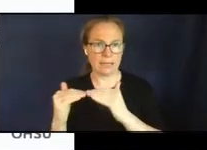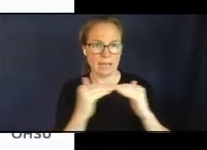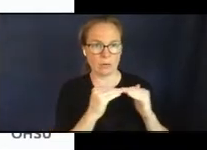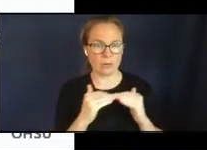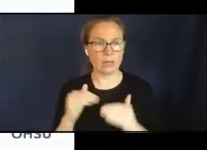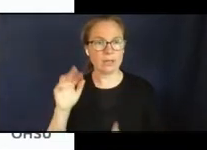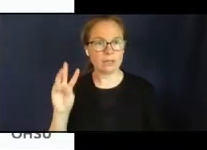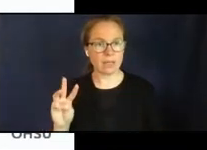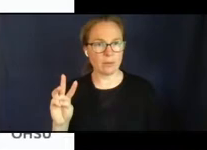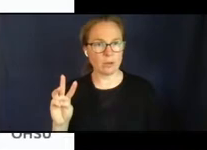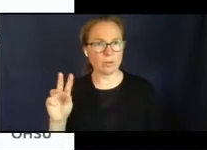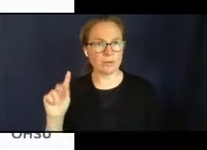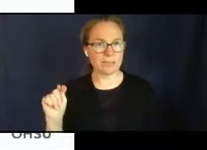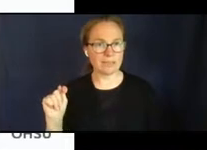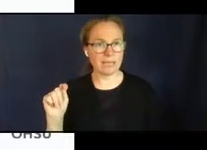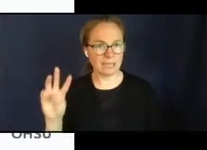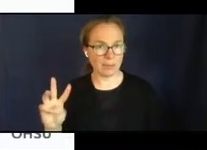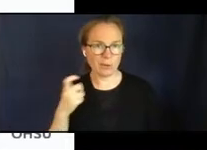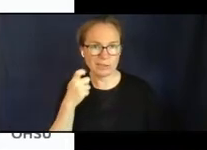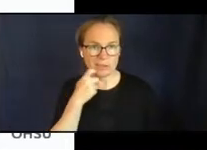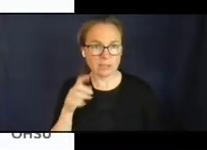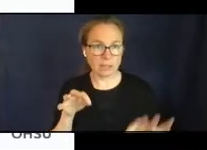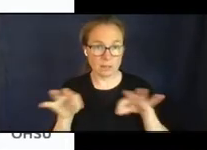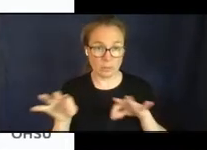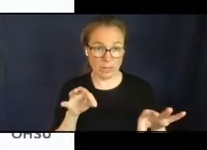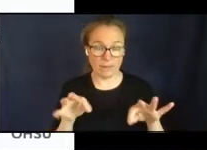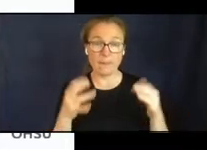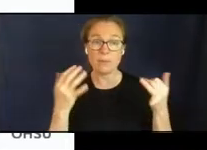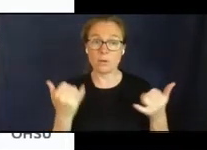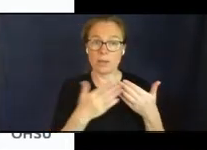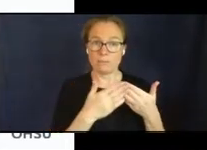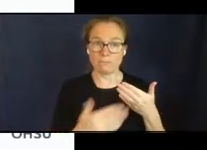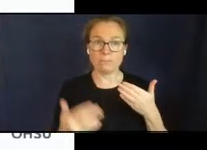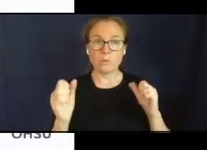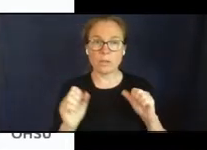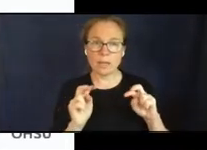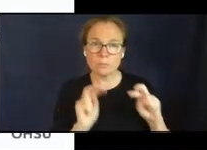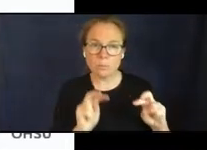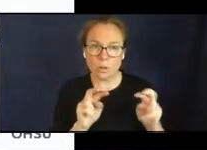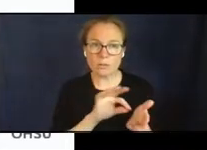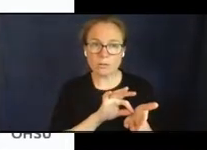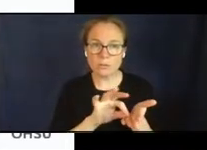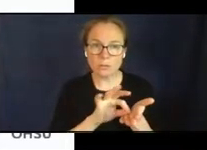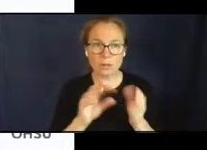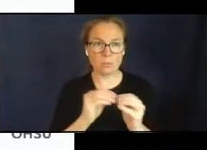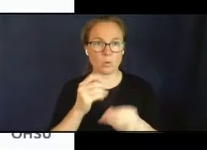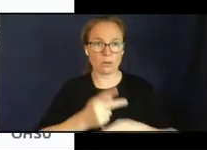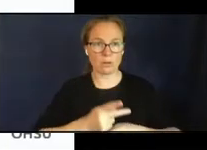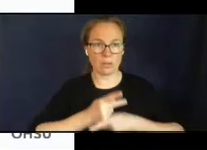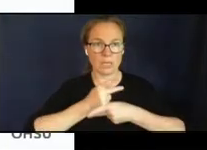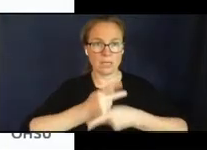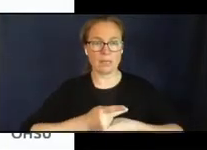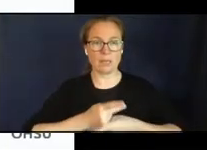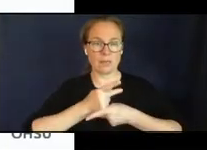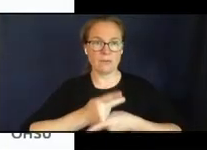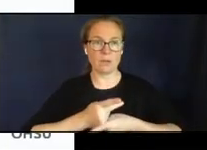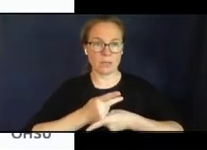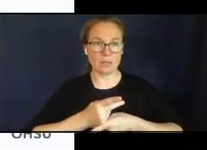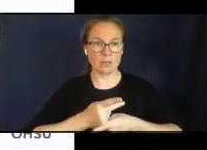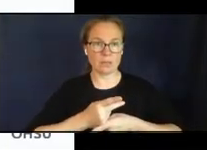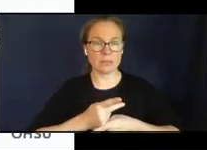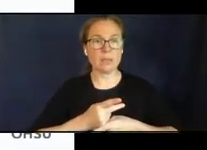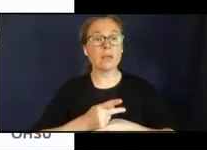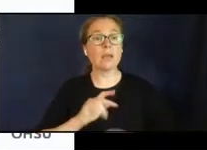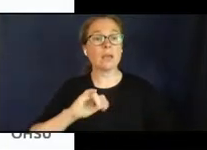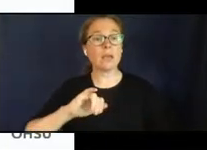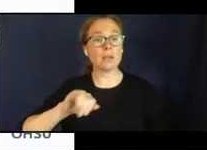I just mentioned. Going forward, we'll be able to track that much more carefully. We're going to take a process in July,